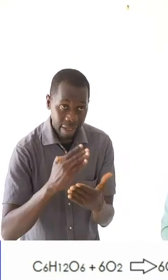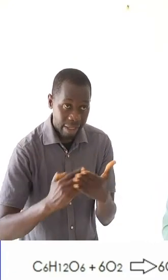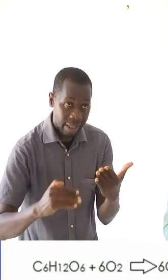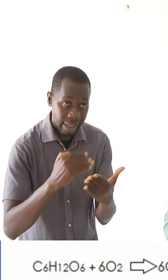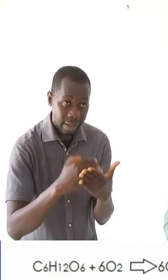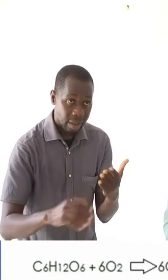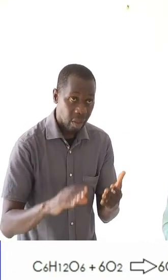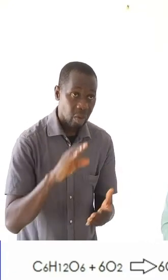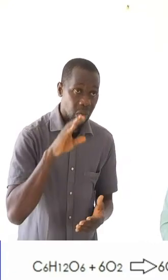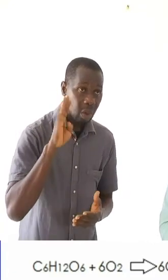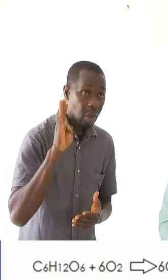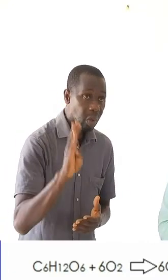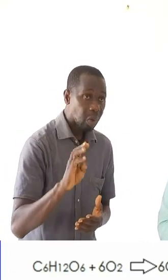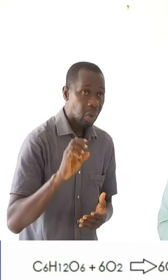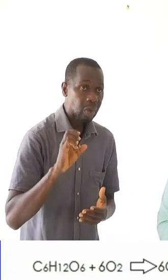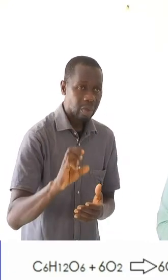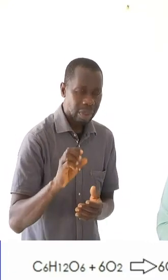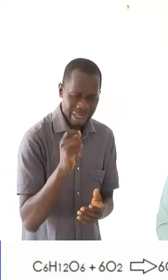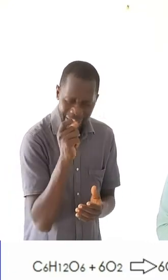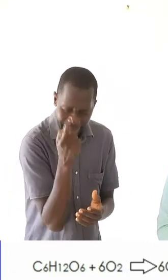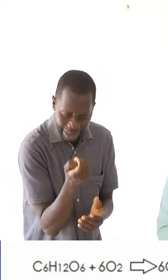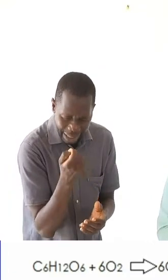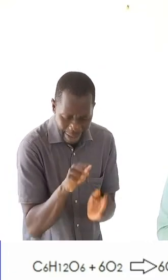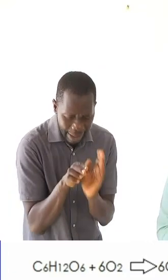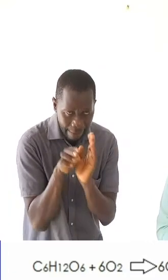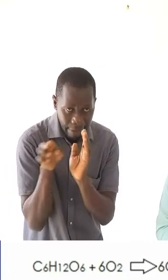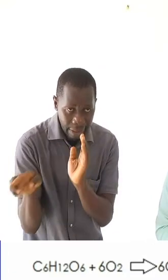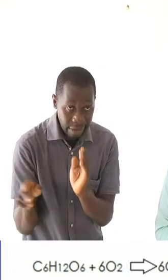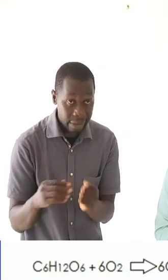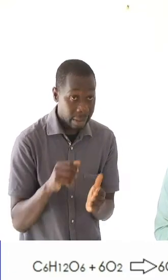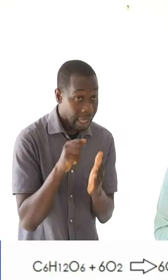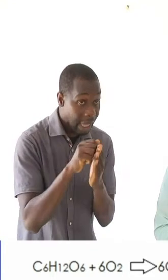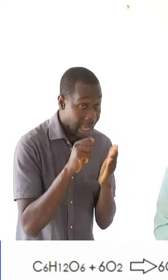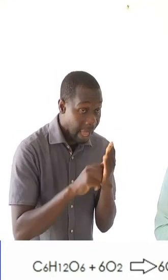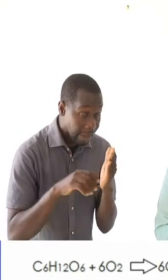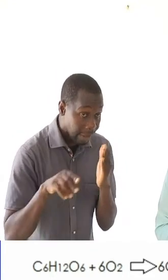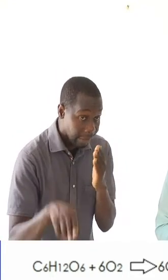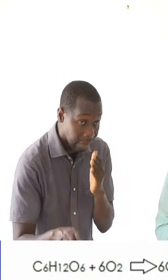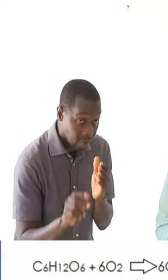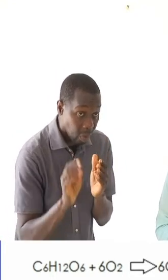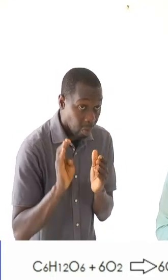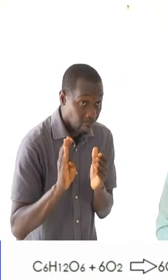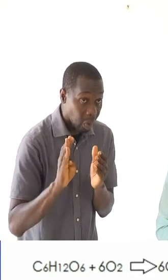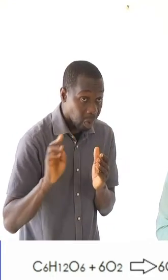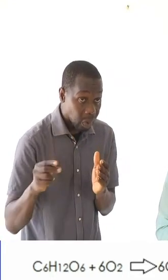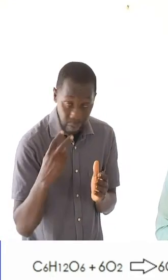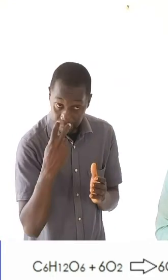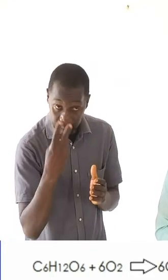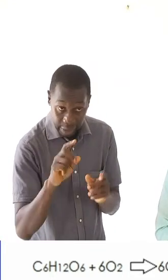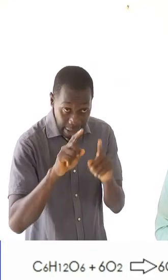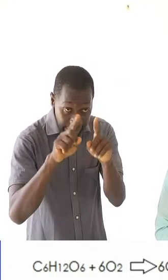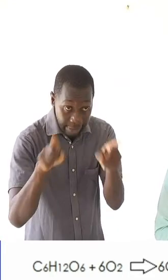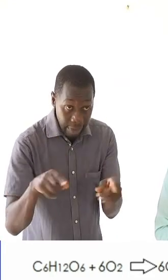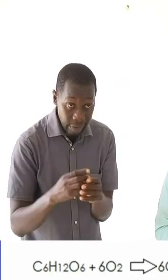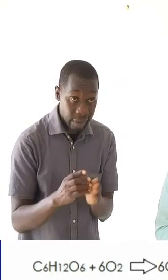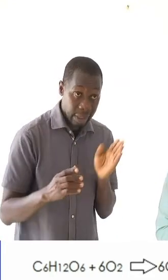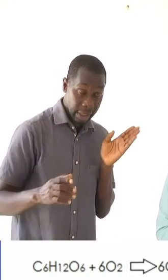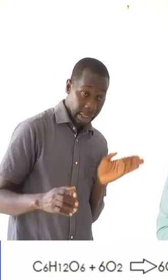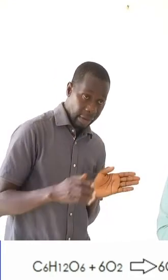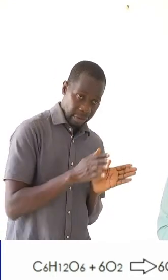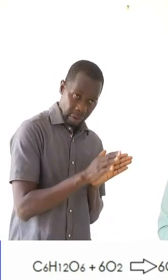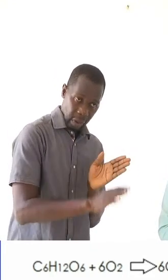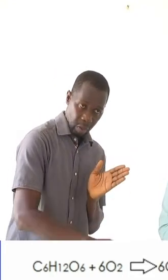the bronchiole, the tiny branches. And at the end of the bronchiole, if you look at the picture left on the